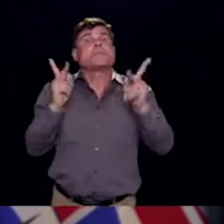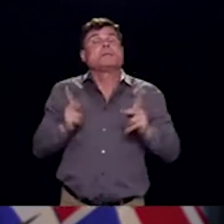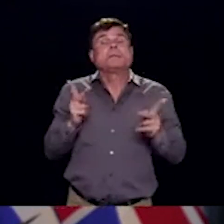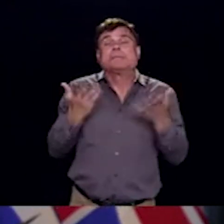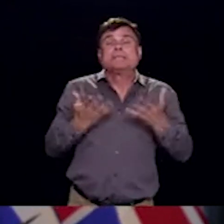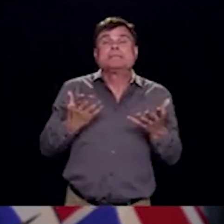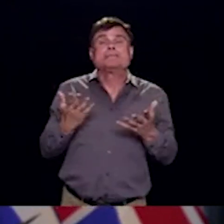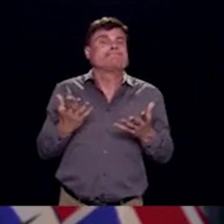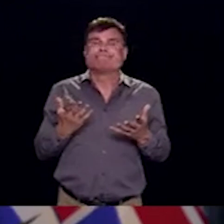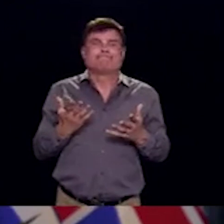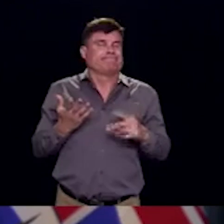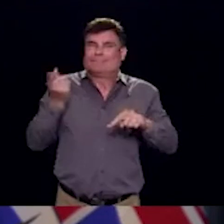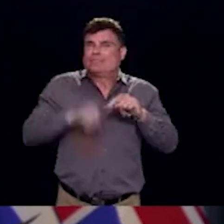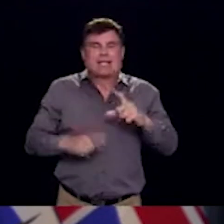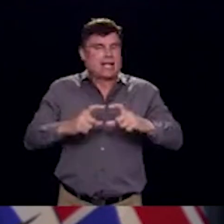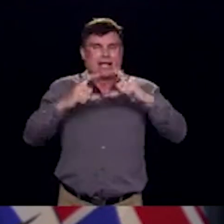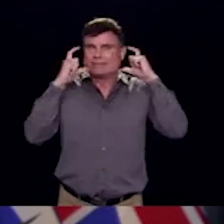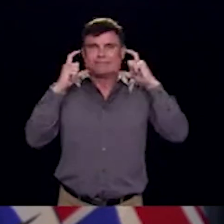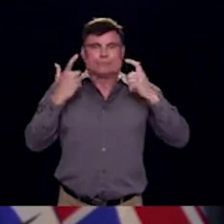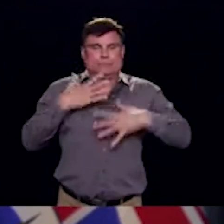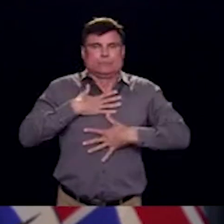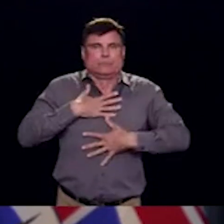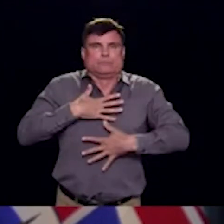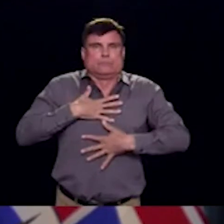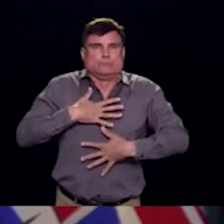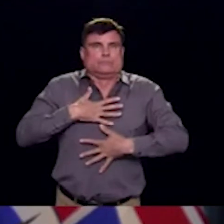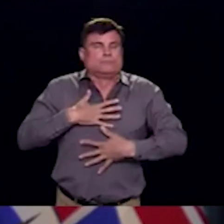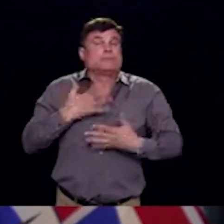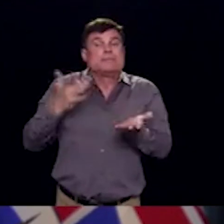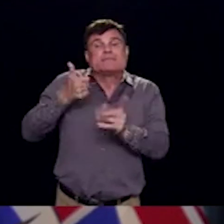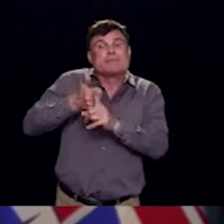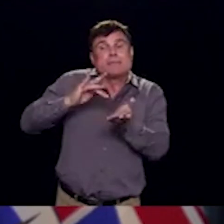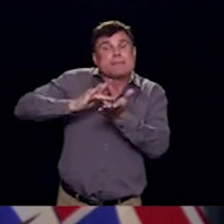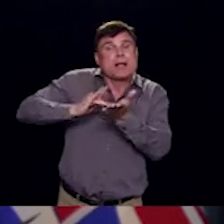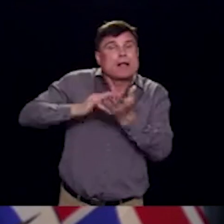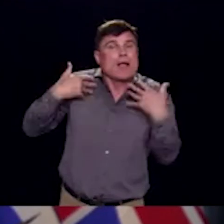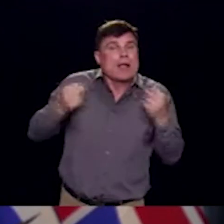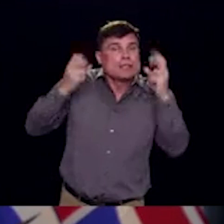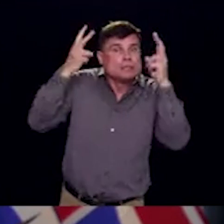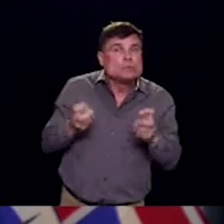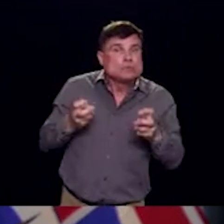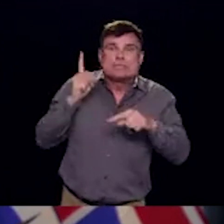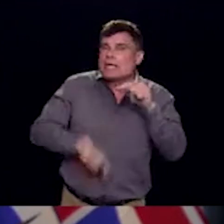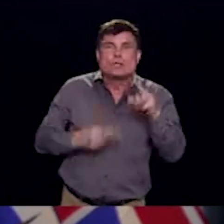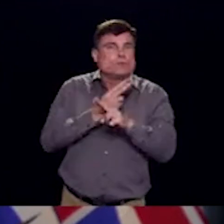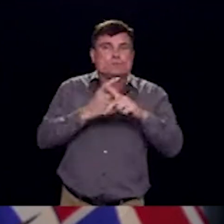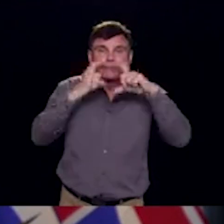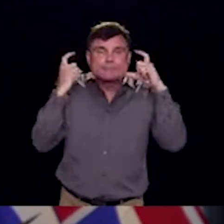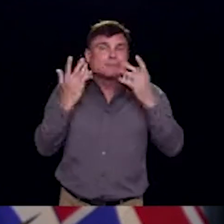but primarily anybody for whom it's difficult to take it on themselves, so young children, people